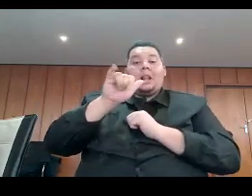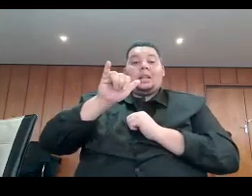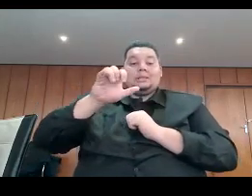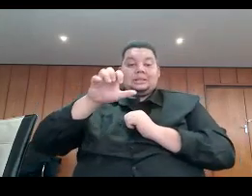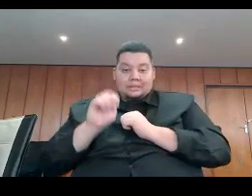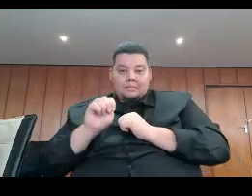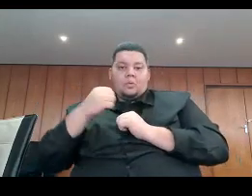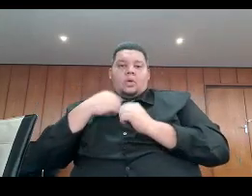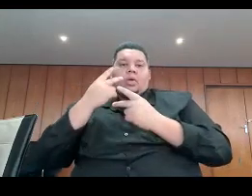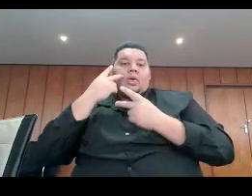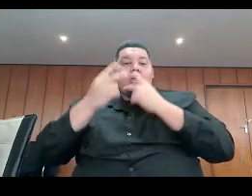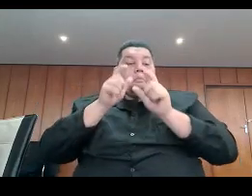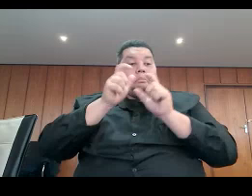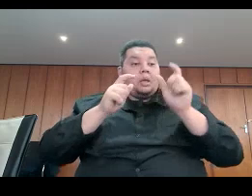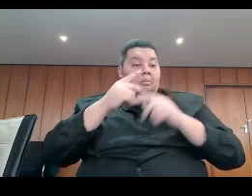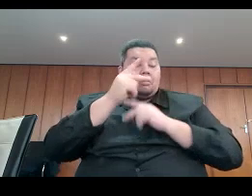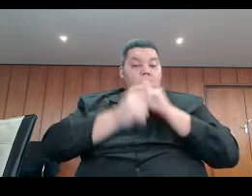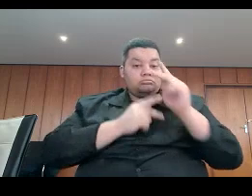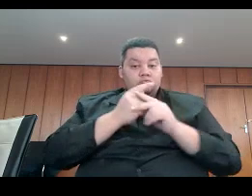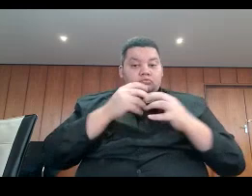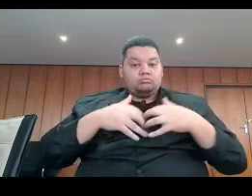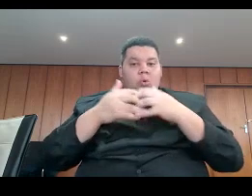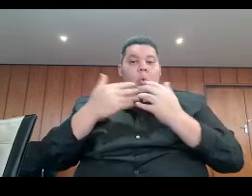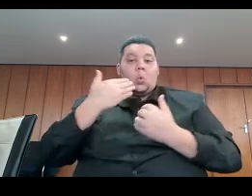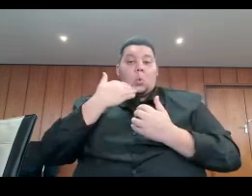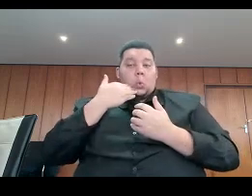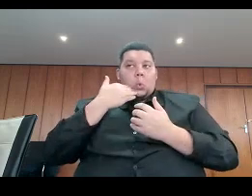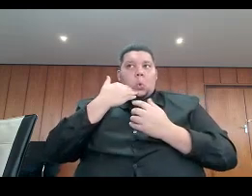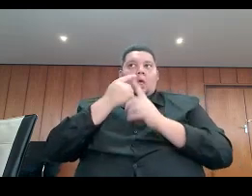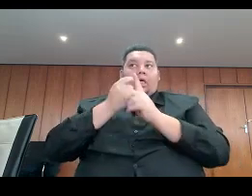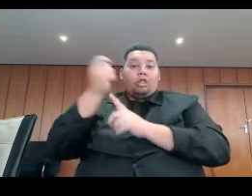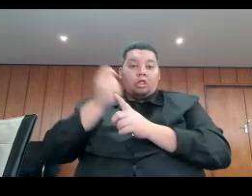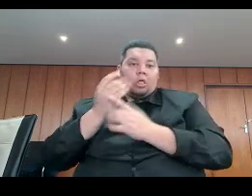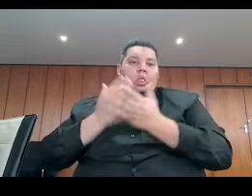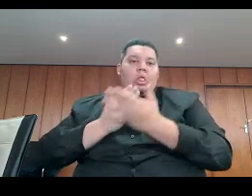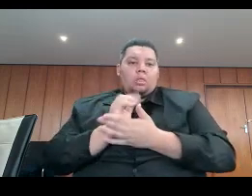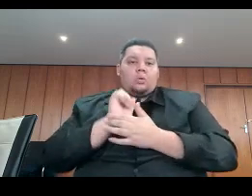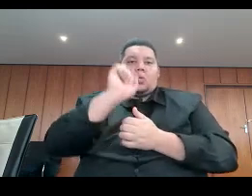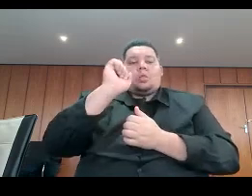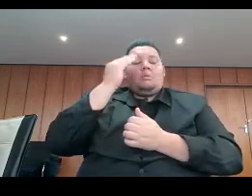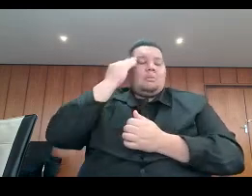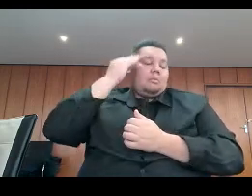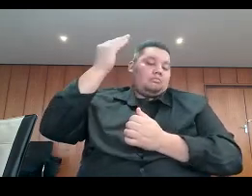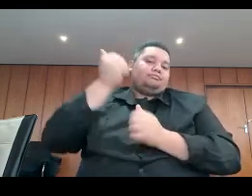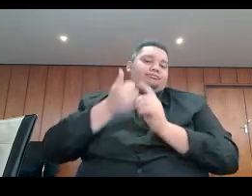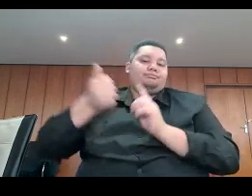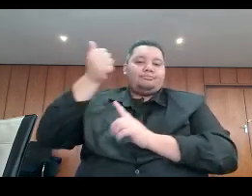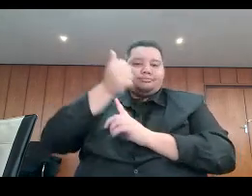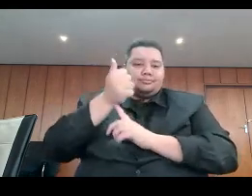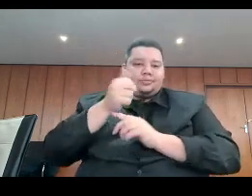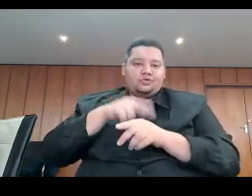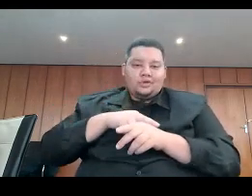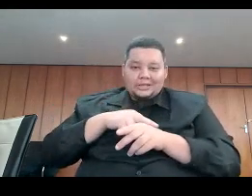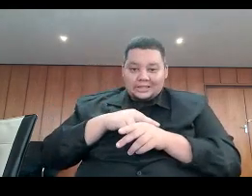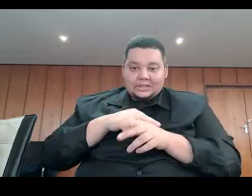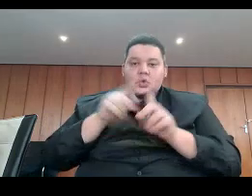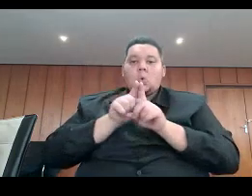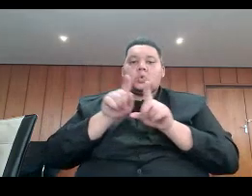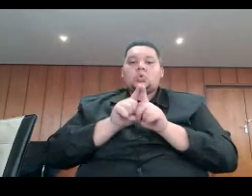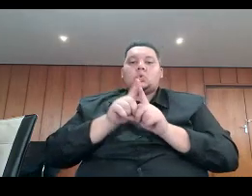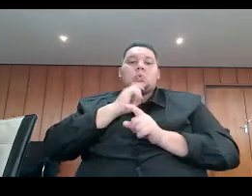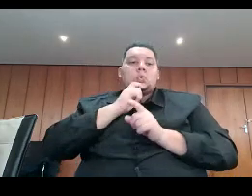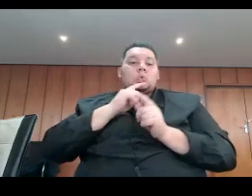the reproduction of people who were a threat to this race, to this master race. It also used the tools